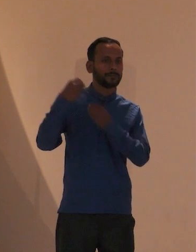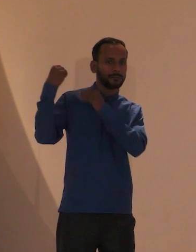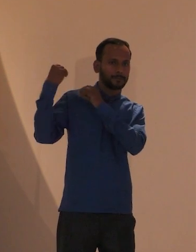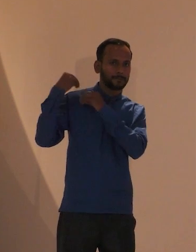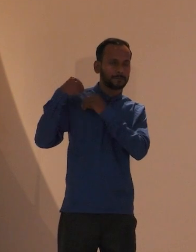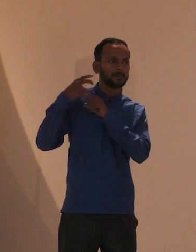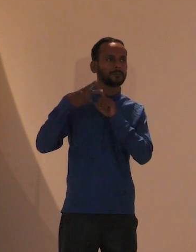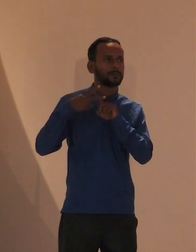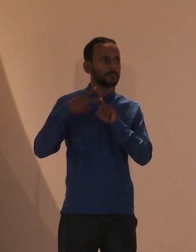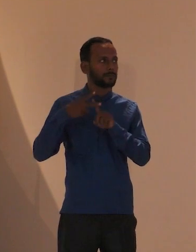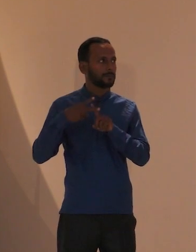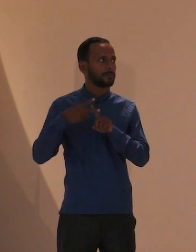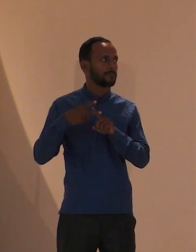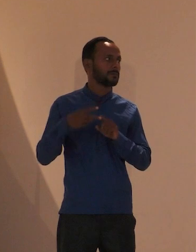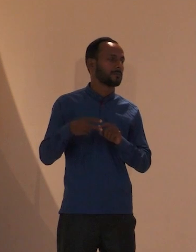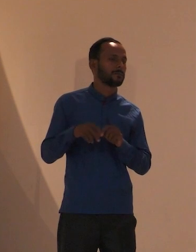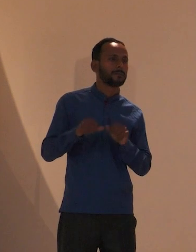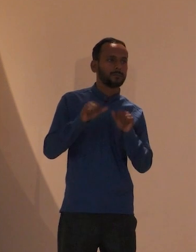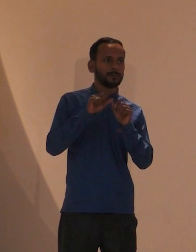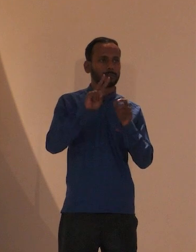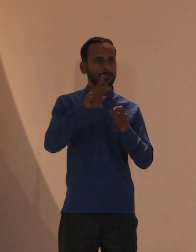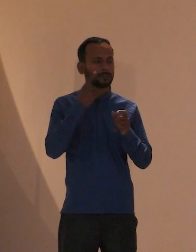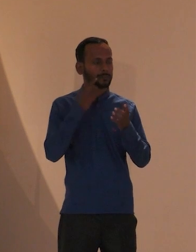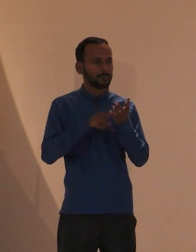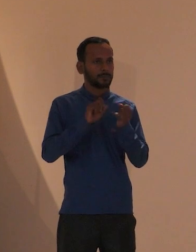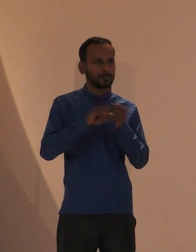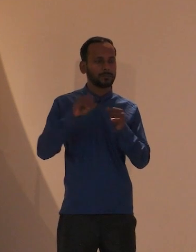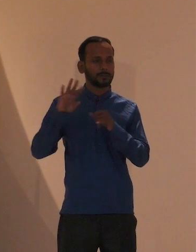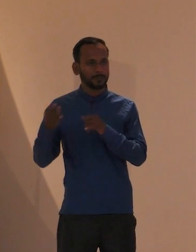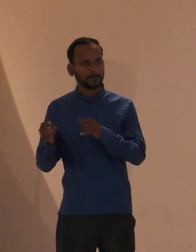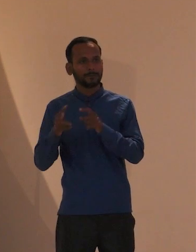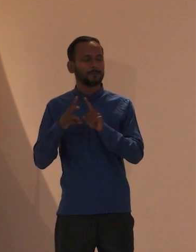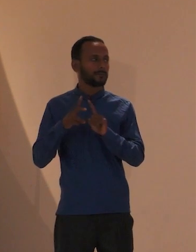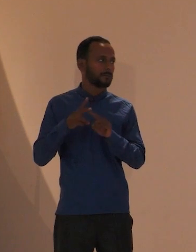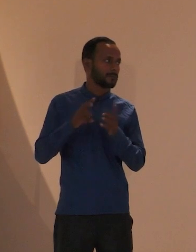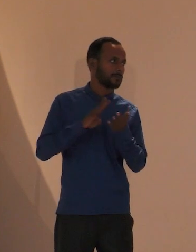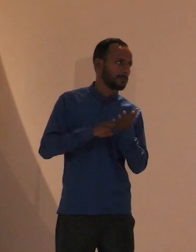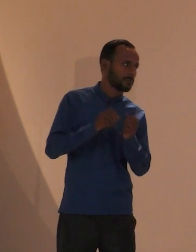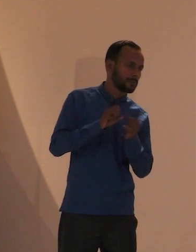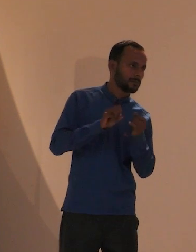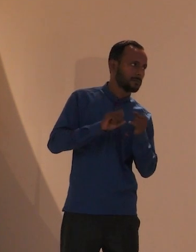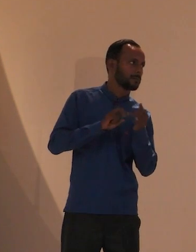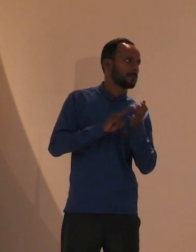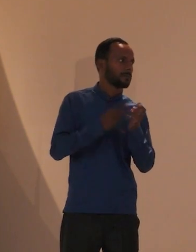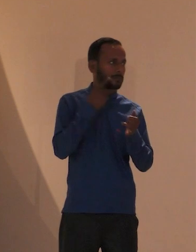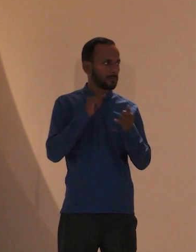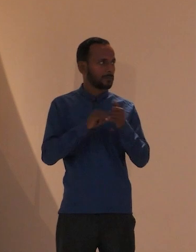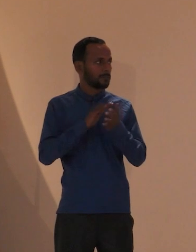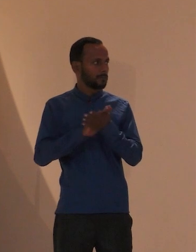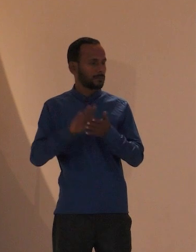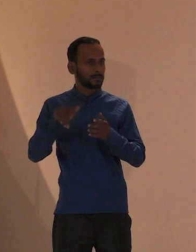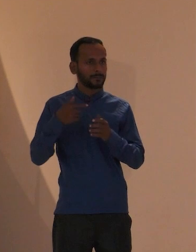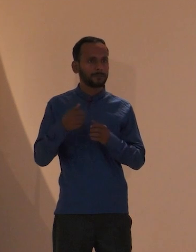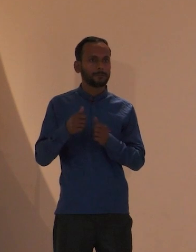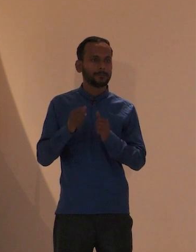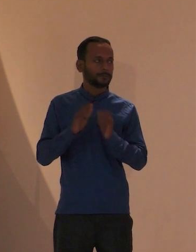but Father Avinash and Mr. Nascimento continue to be the strong pillars of this museum till date, guiding